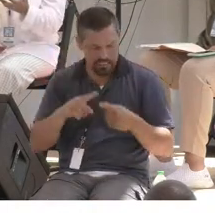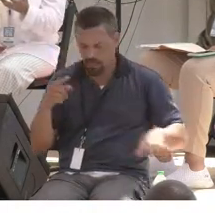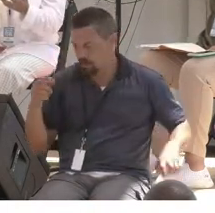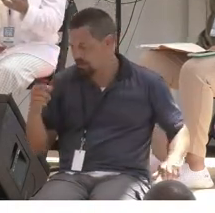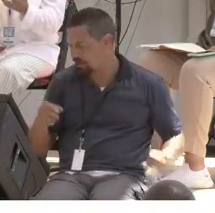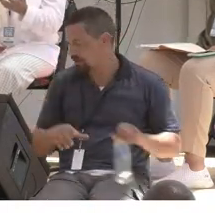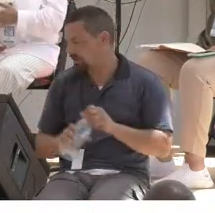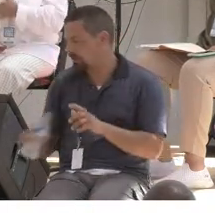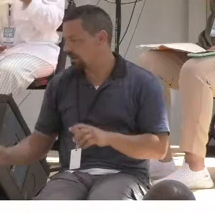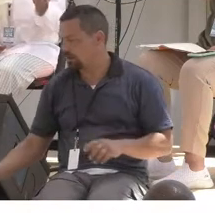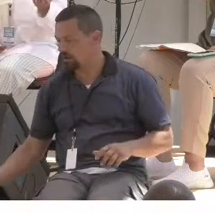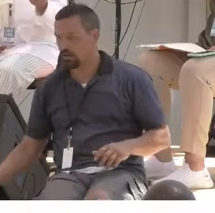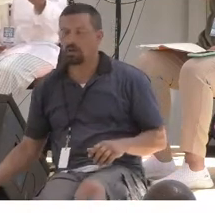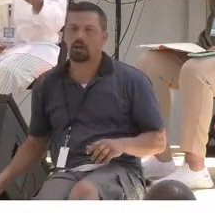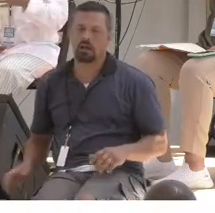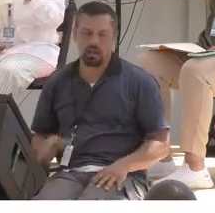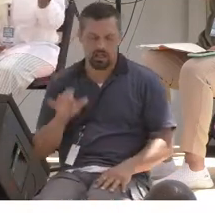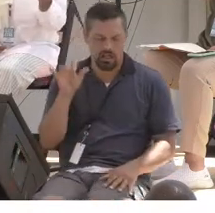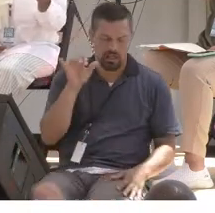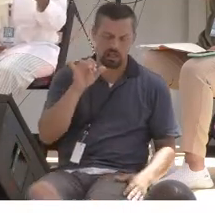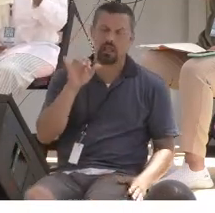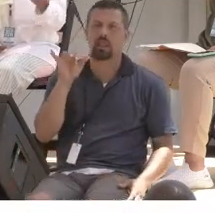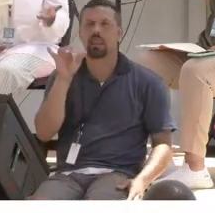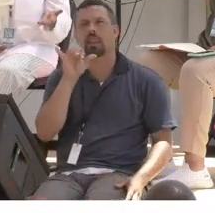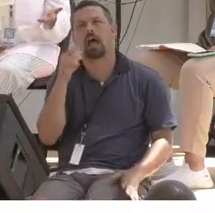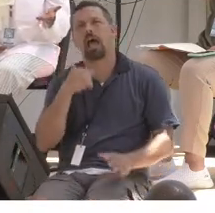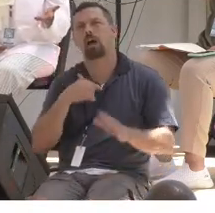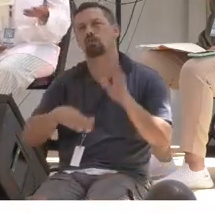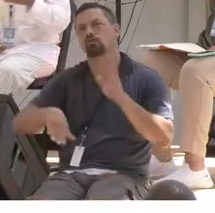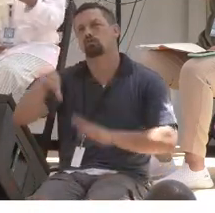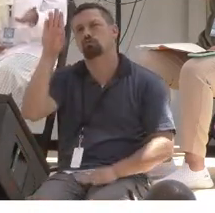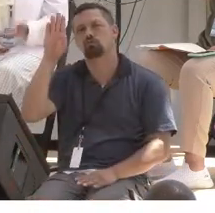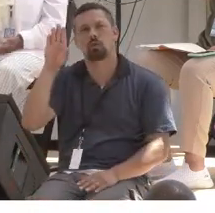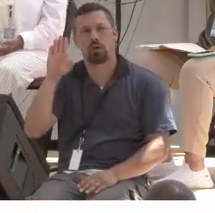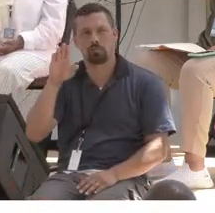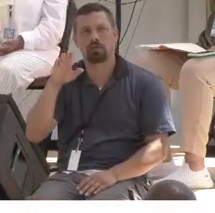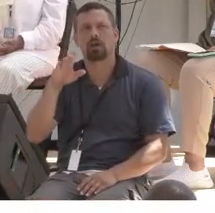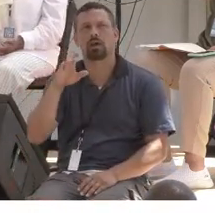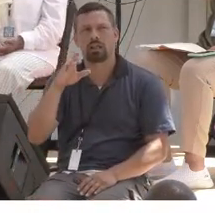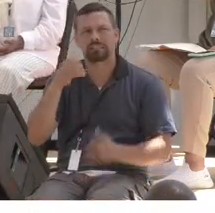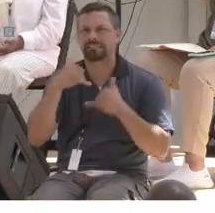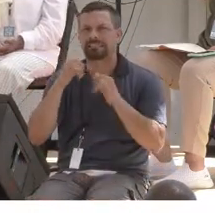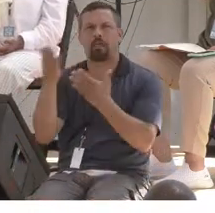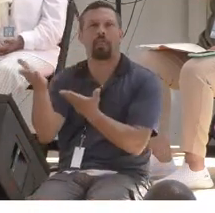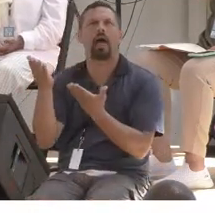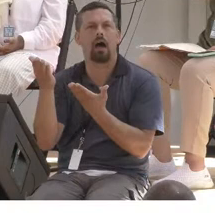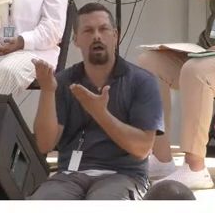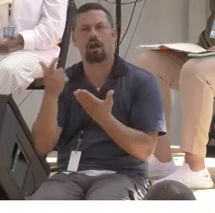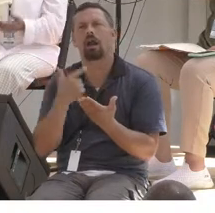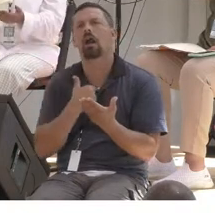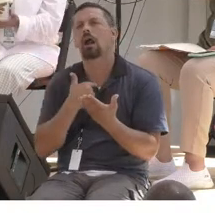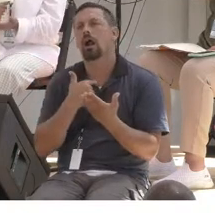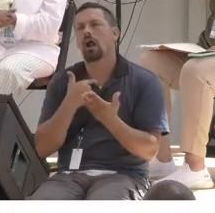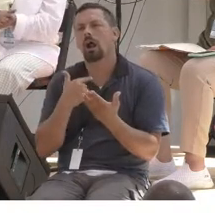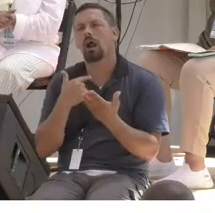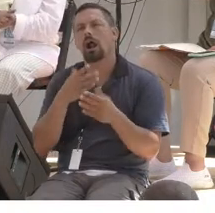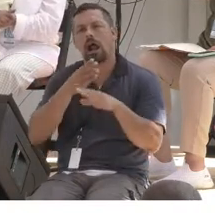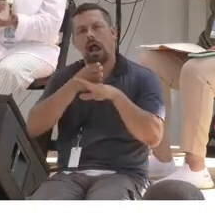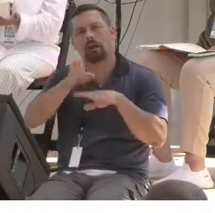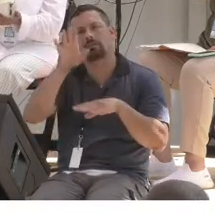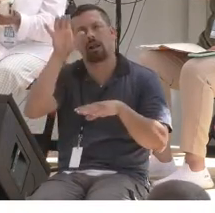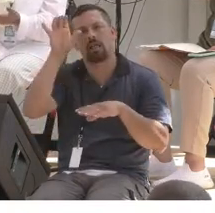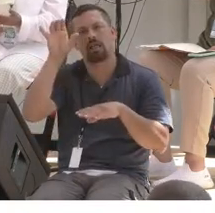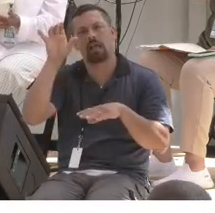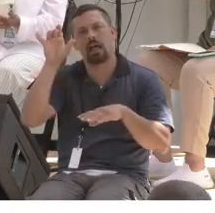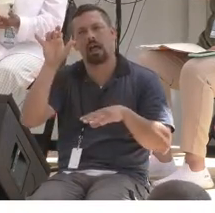like, even when, like, after I grew up a little, it was still there. And I was so, like, after that,